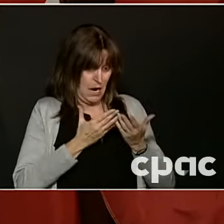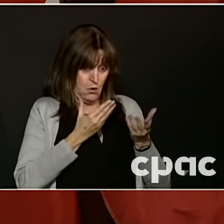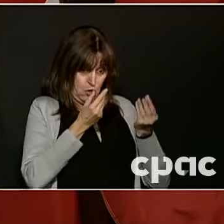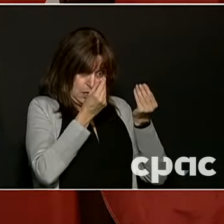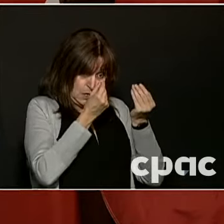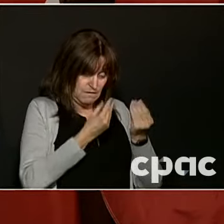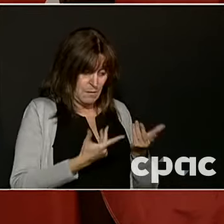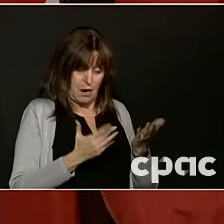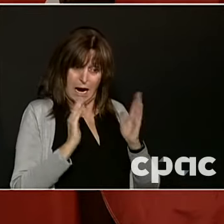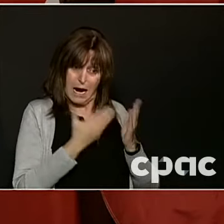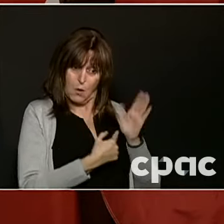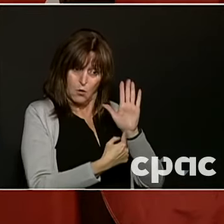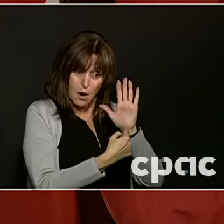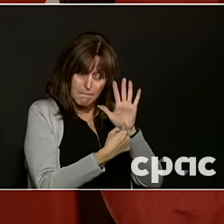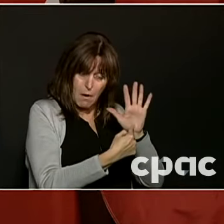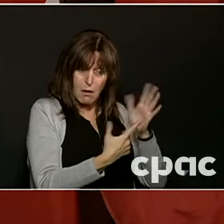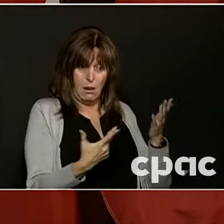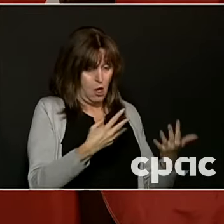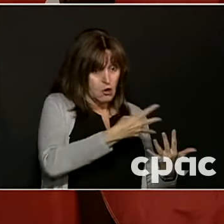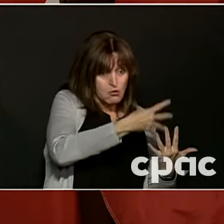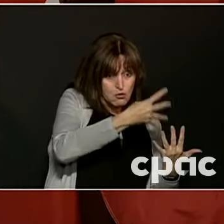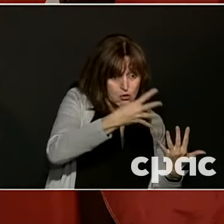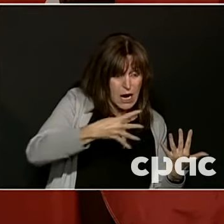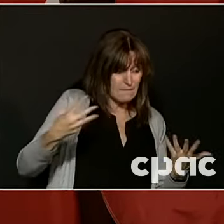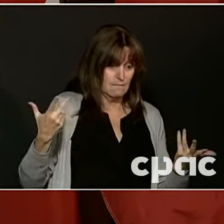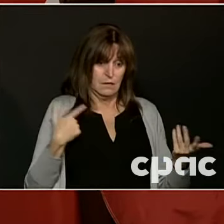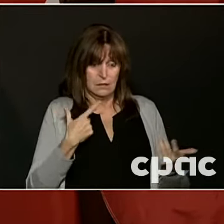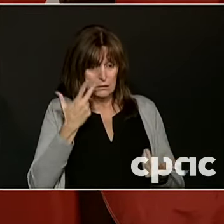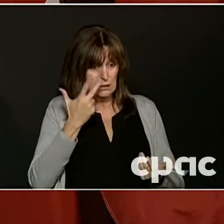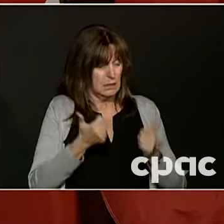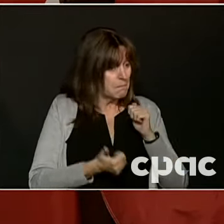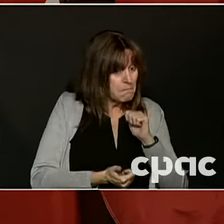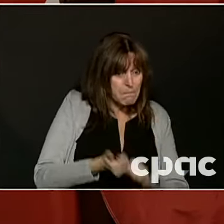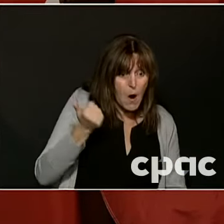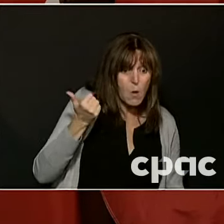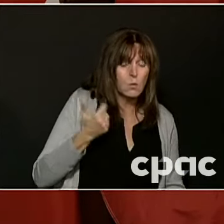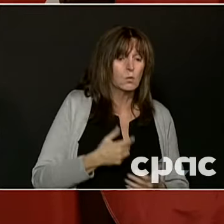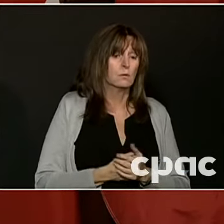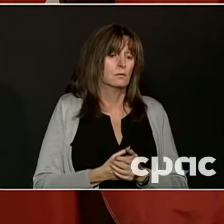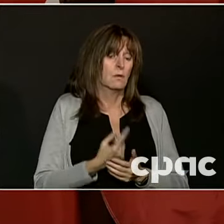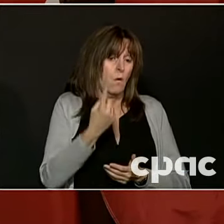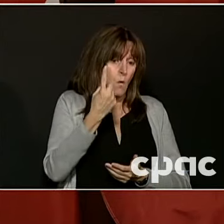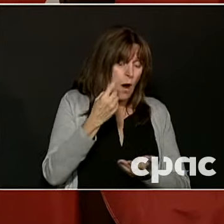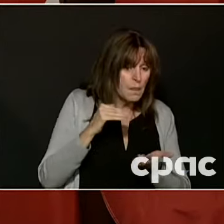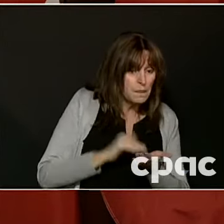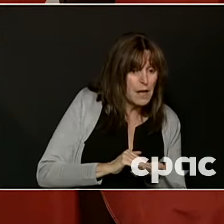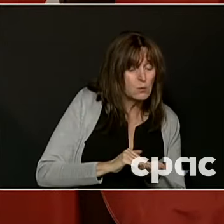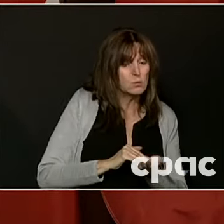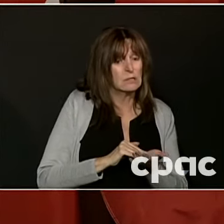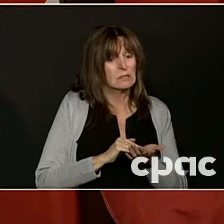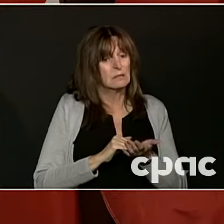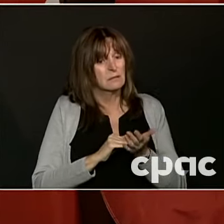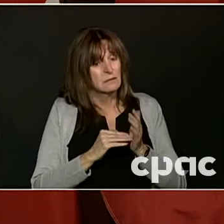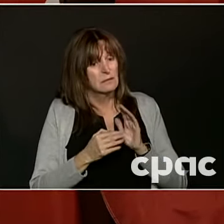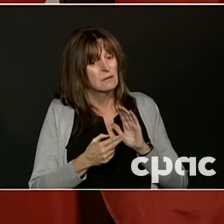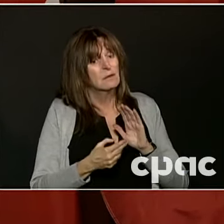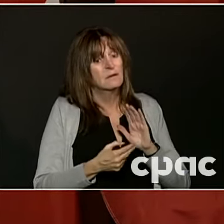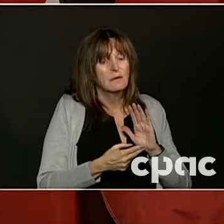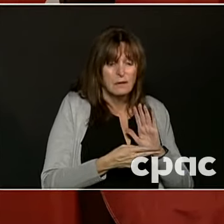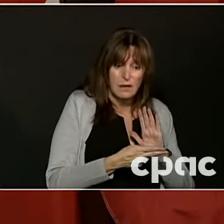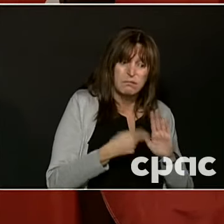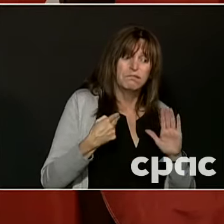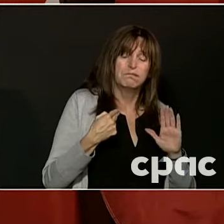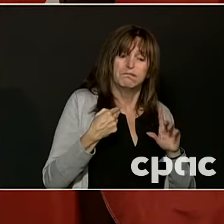especially if you see that most of our, like 1,000 of our 1,500 cases a day are in Toronto, Peel, and York, well over